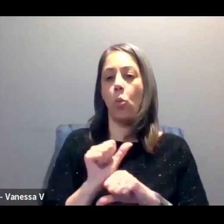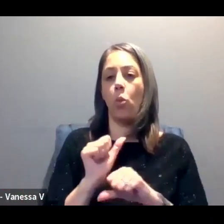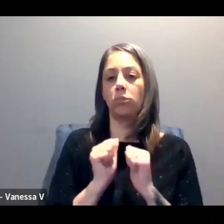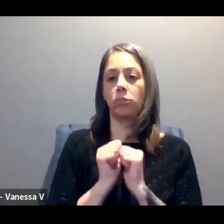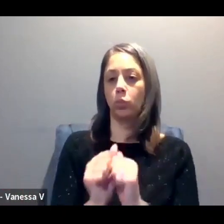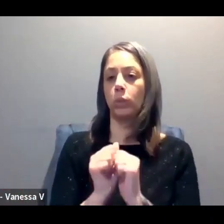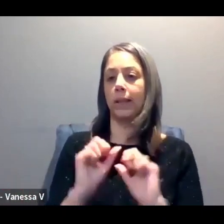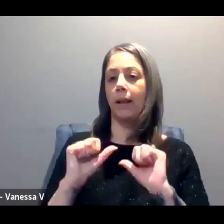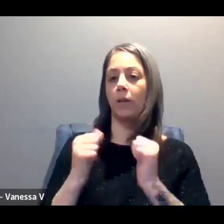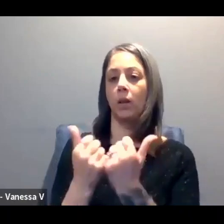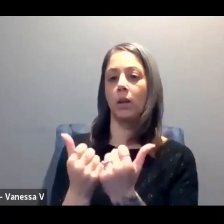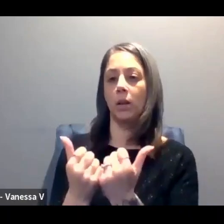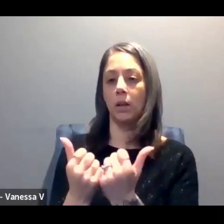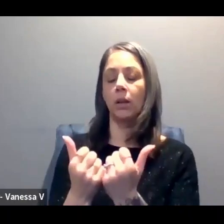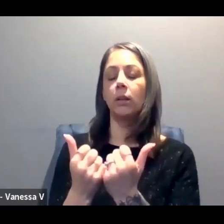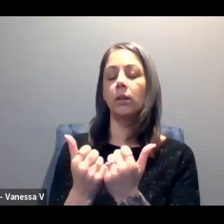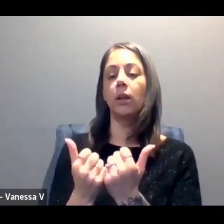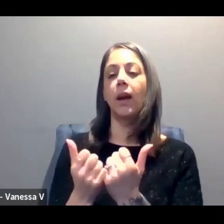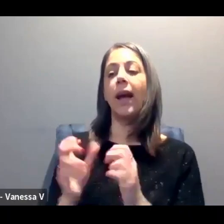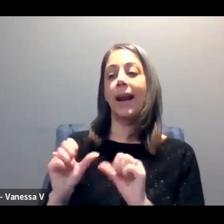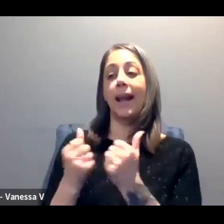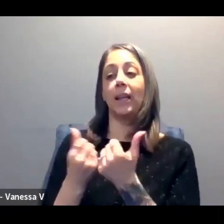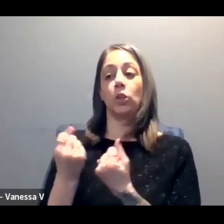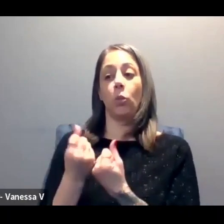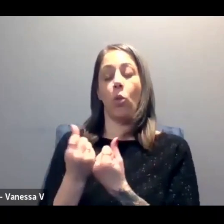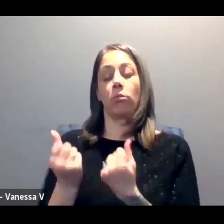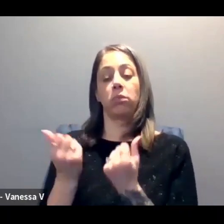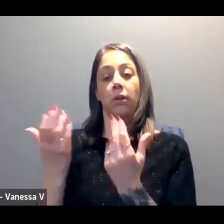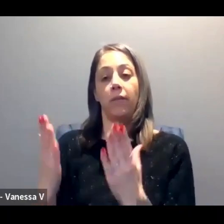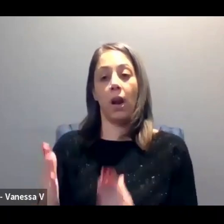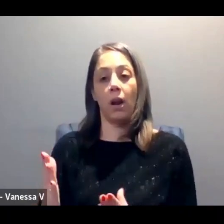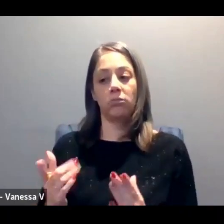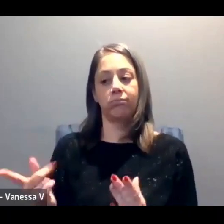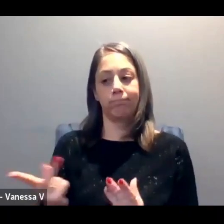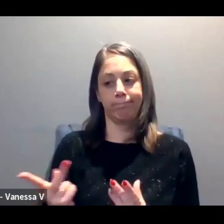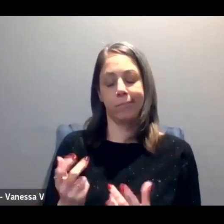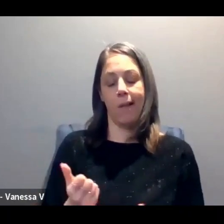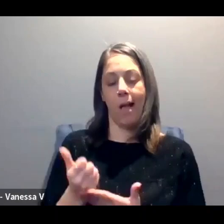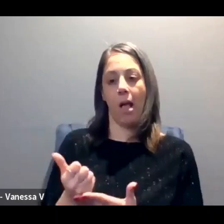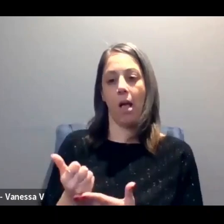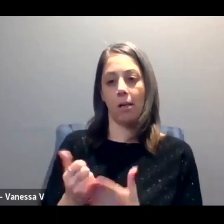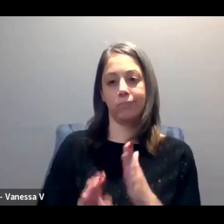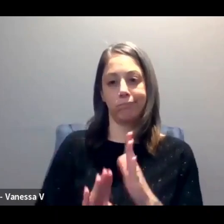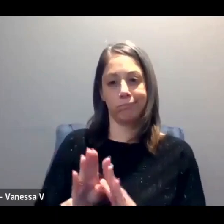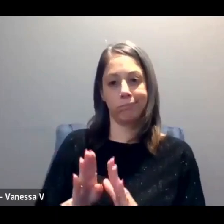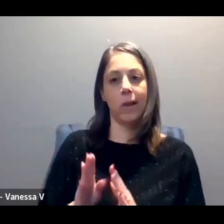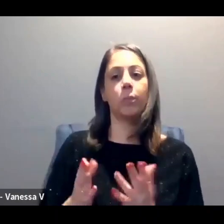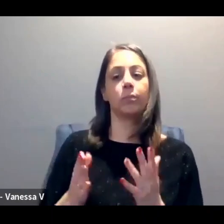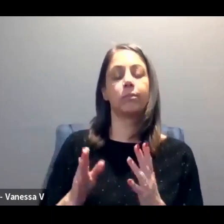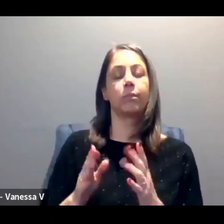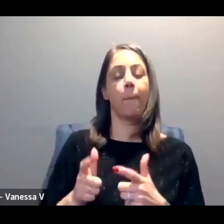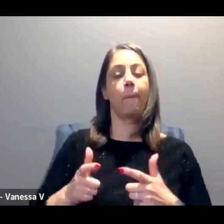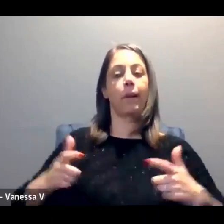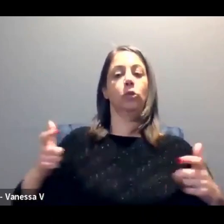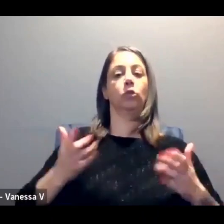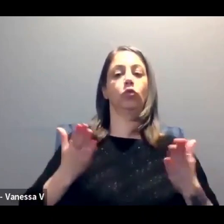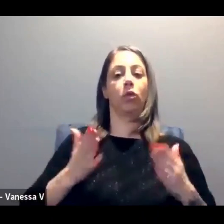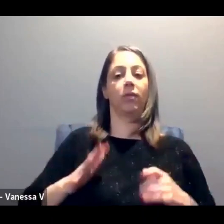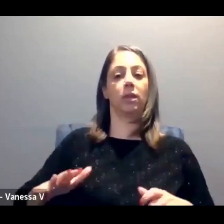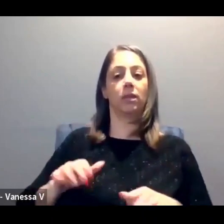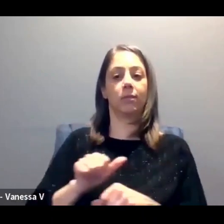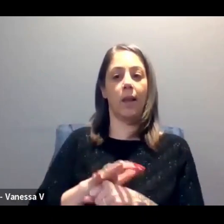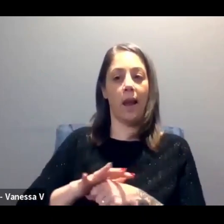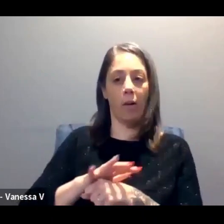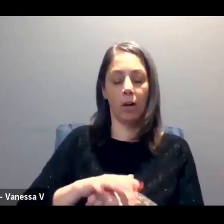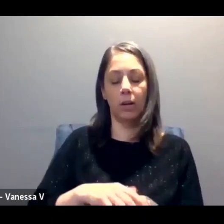these agencies and agency support providers to build a better service area and support for,